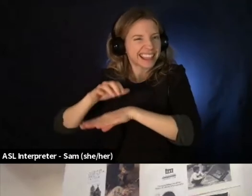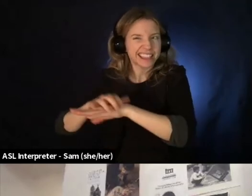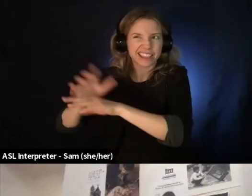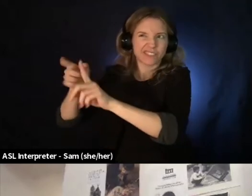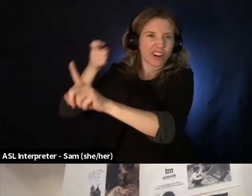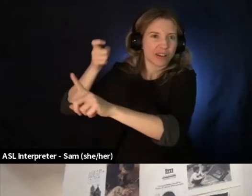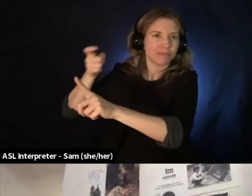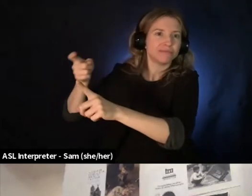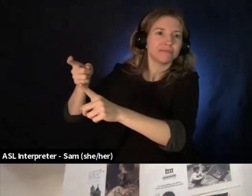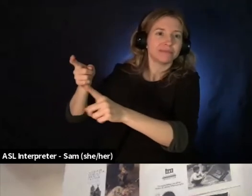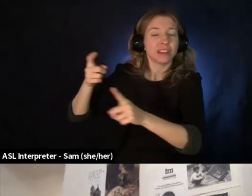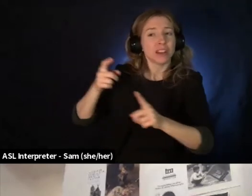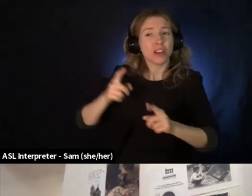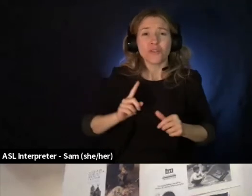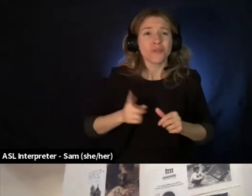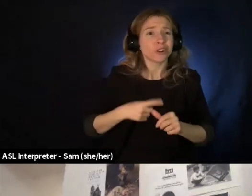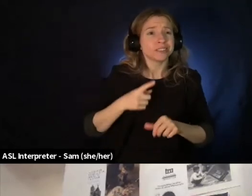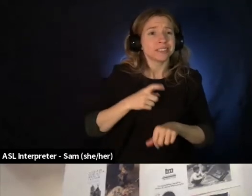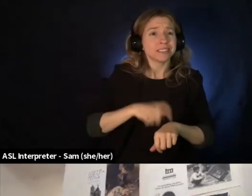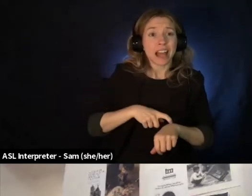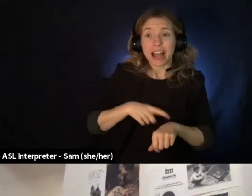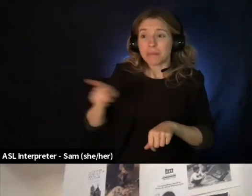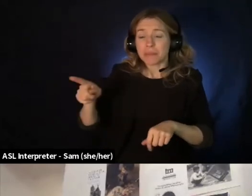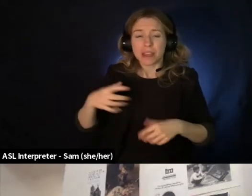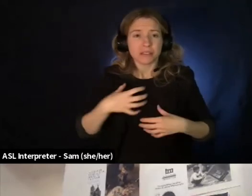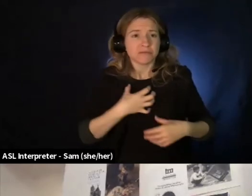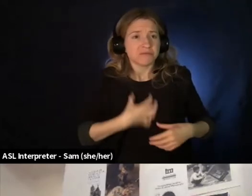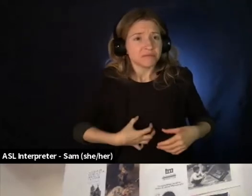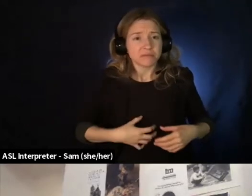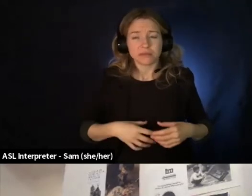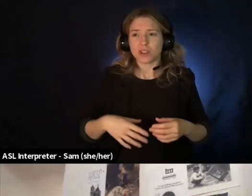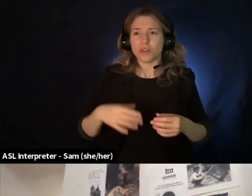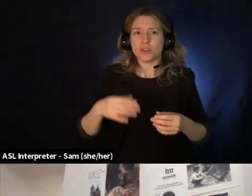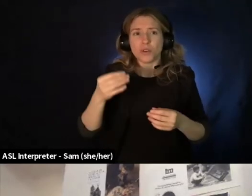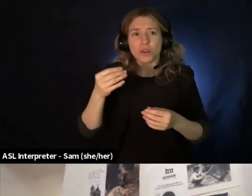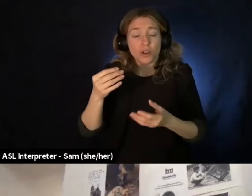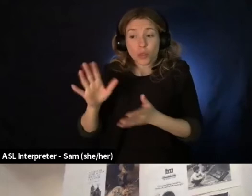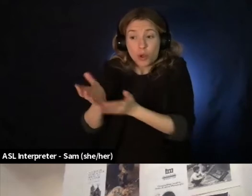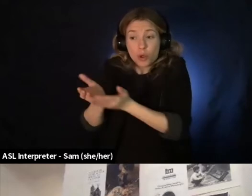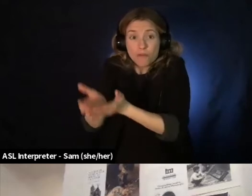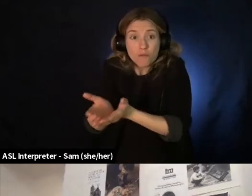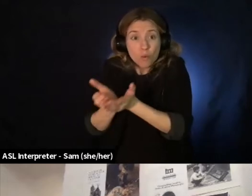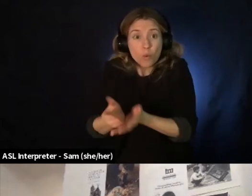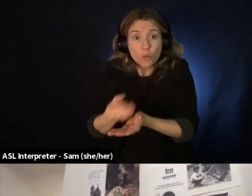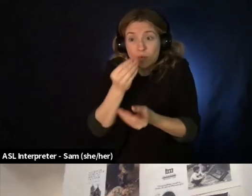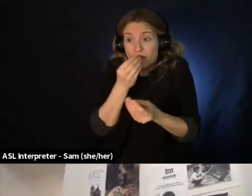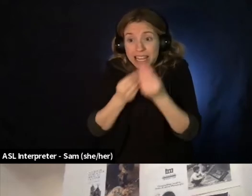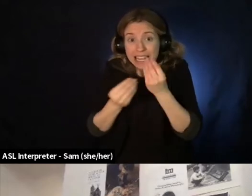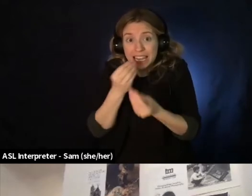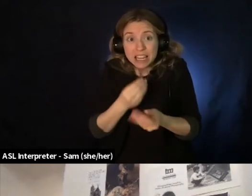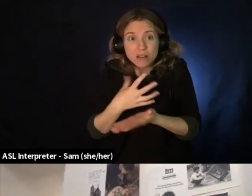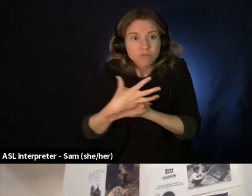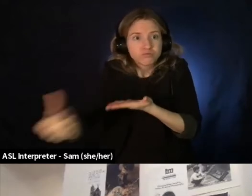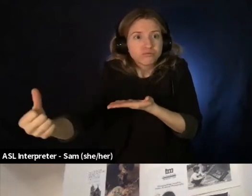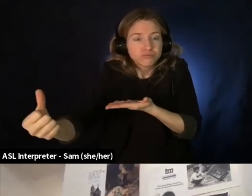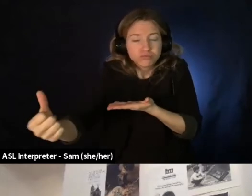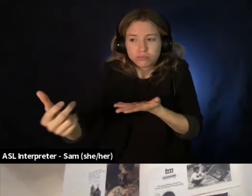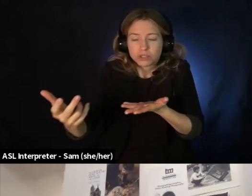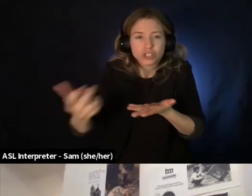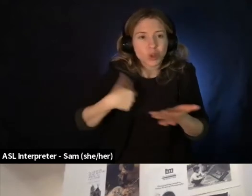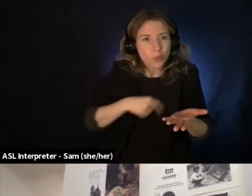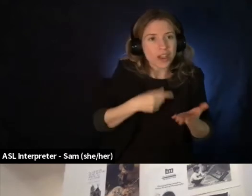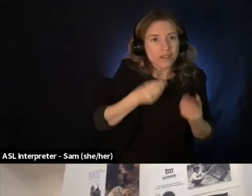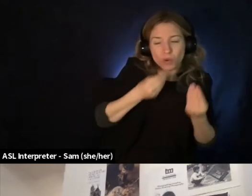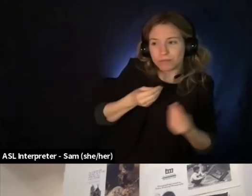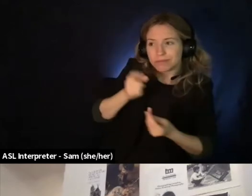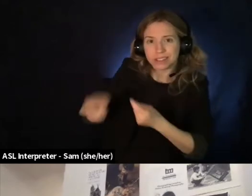sustenance, because their stores after their long voyage had been depleted and they had no food.